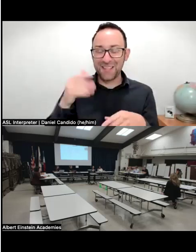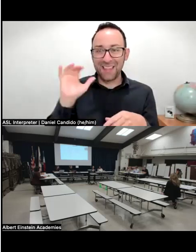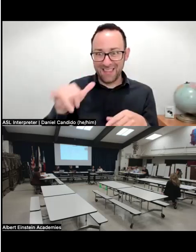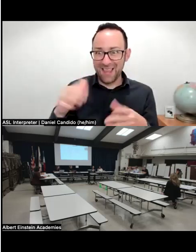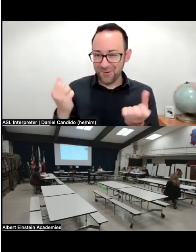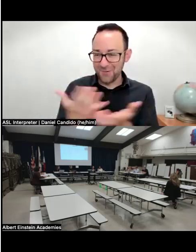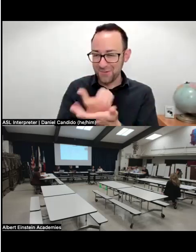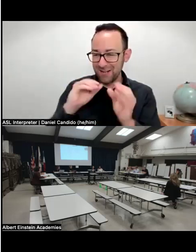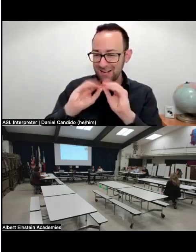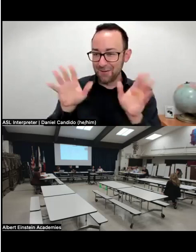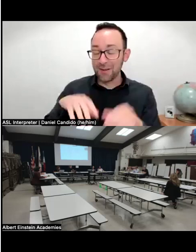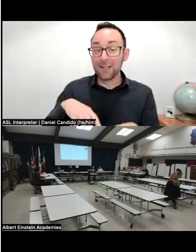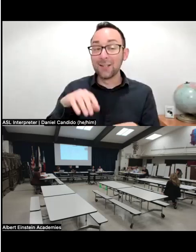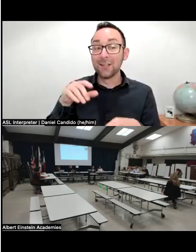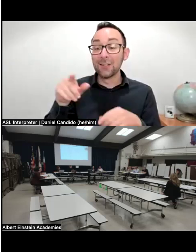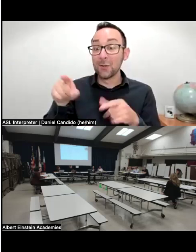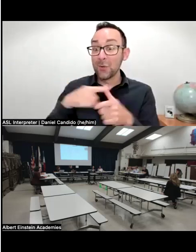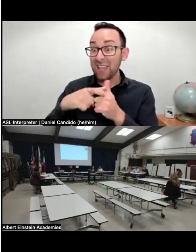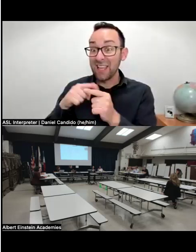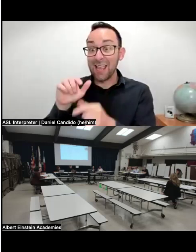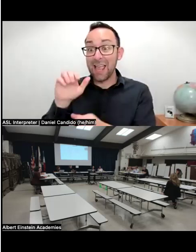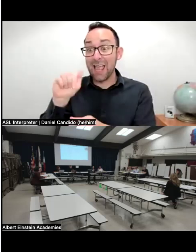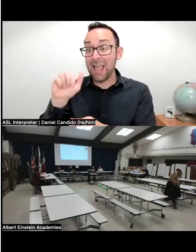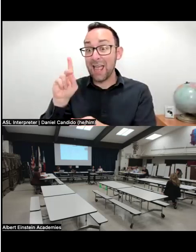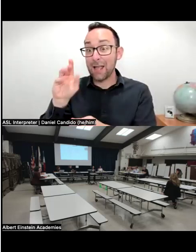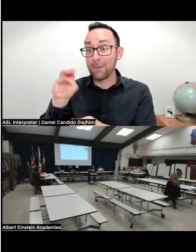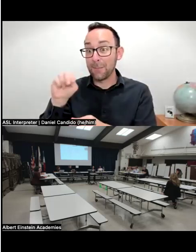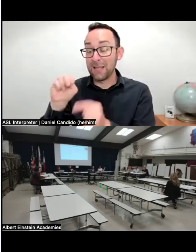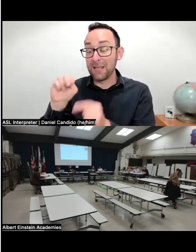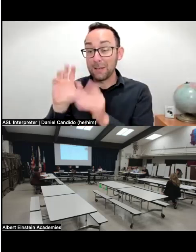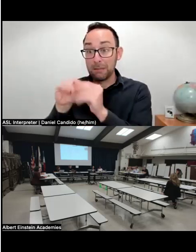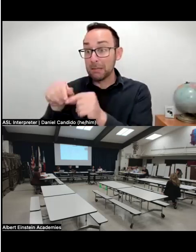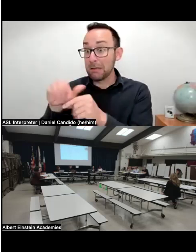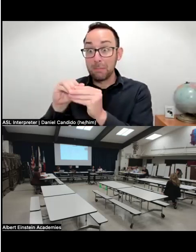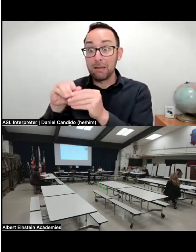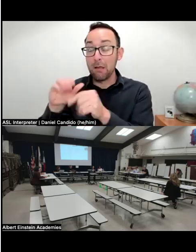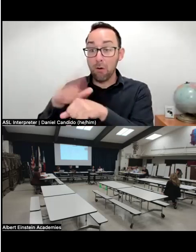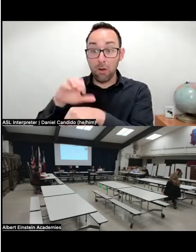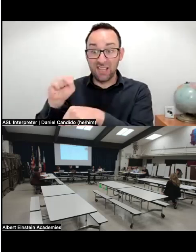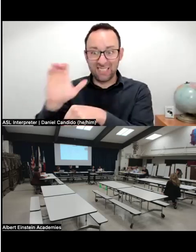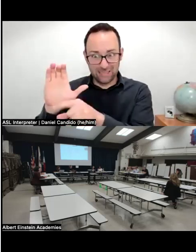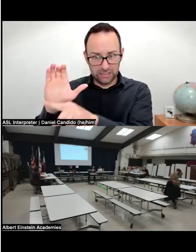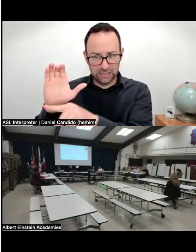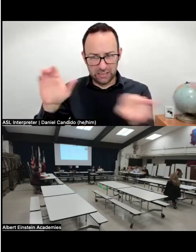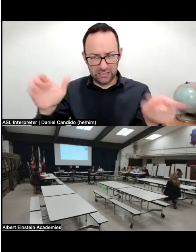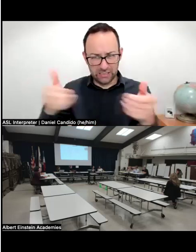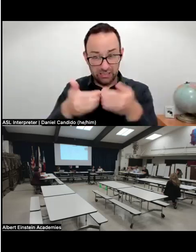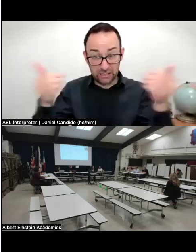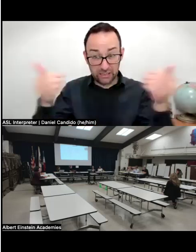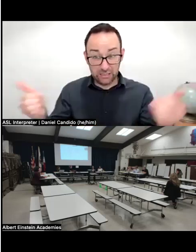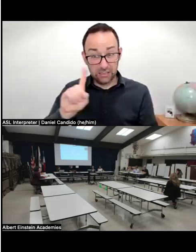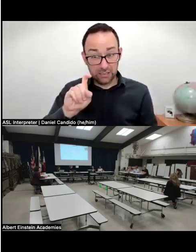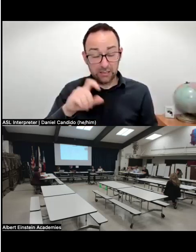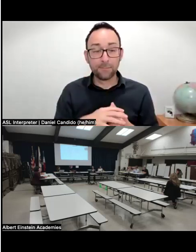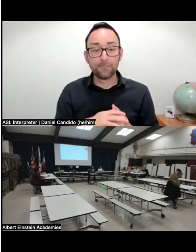And then, so then the admin designee on SSC would be someone separate. Yeah, we're